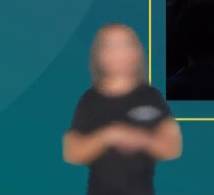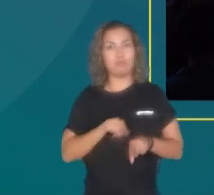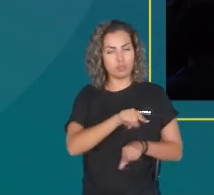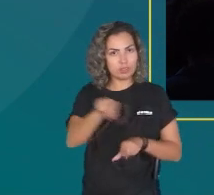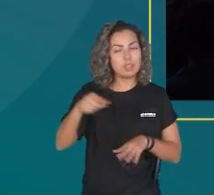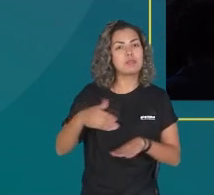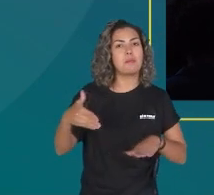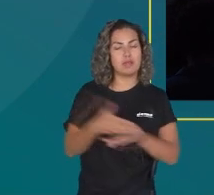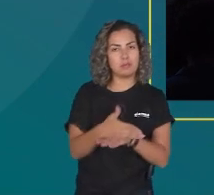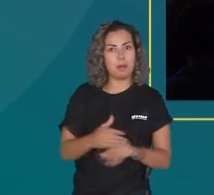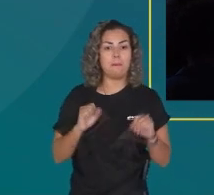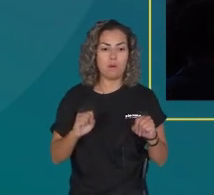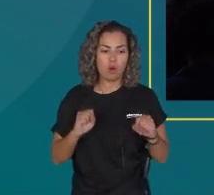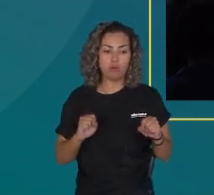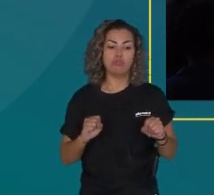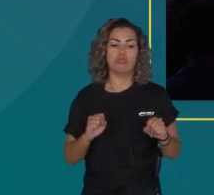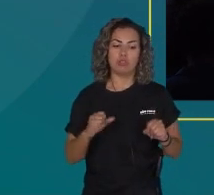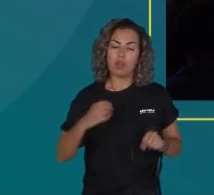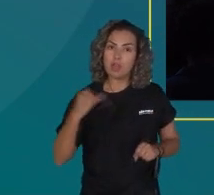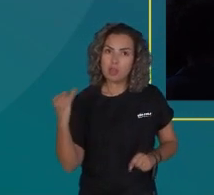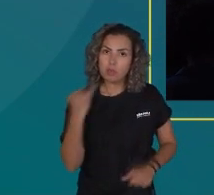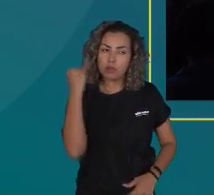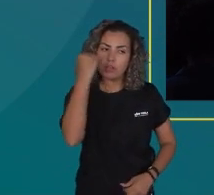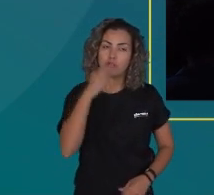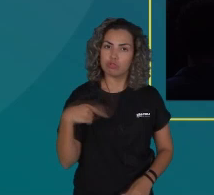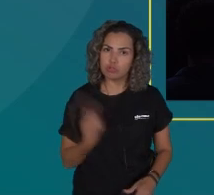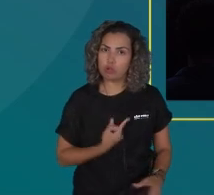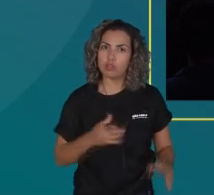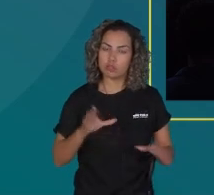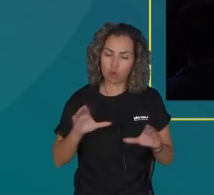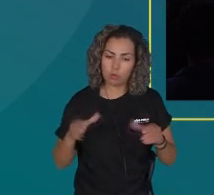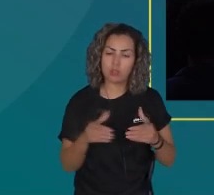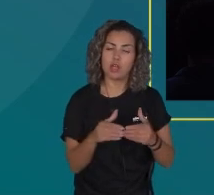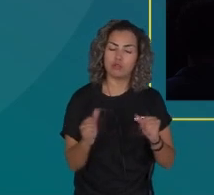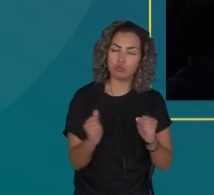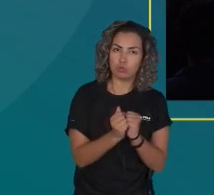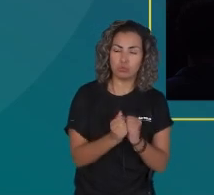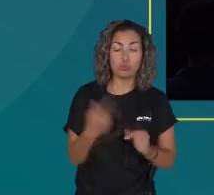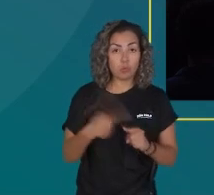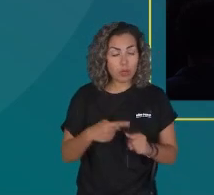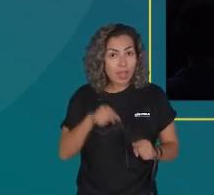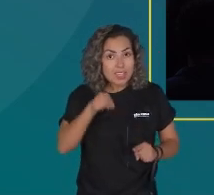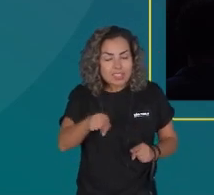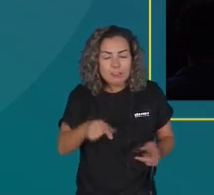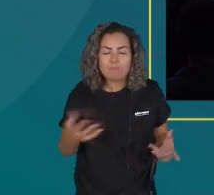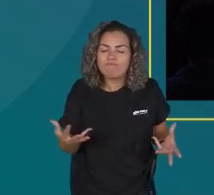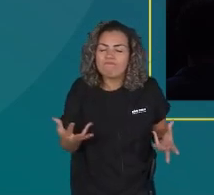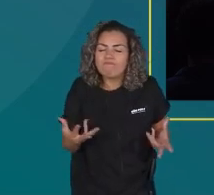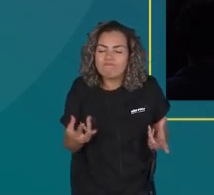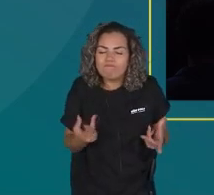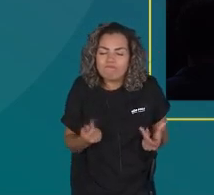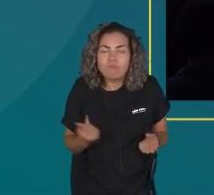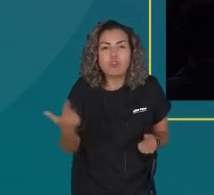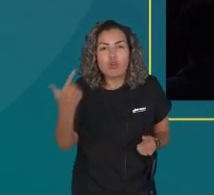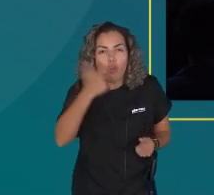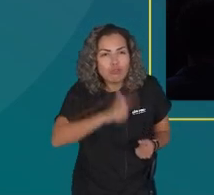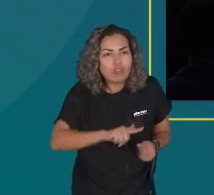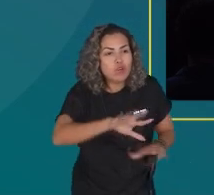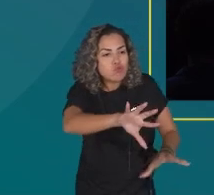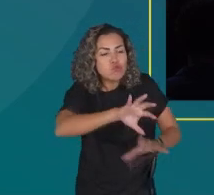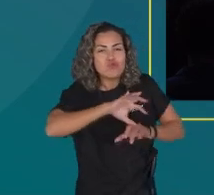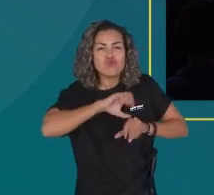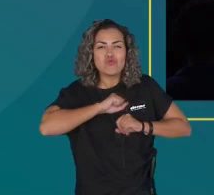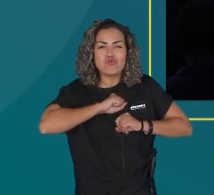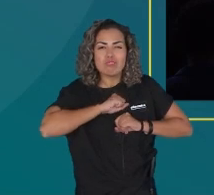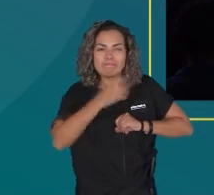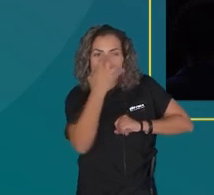community to get together because it's so enriching and inspiring. We have the opportunity to come back. And I was